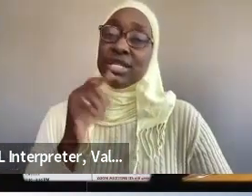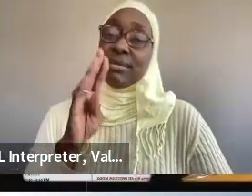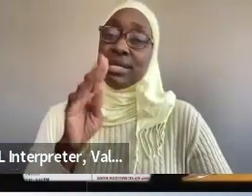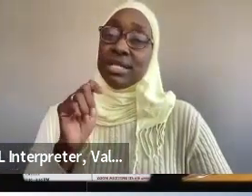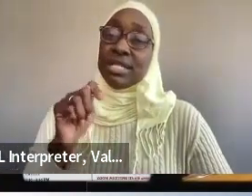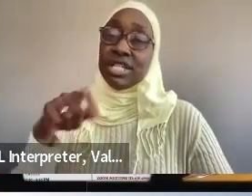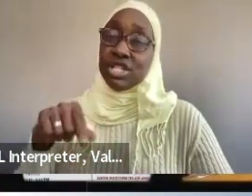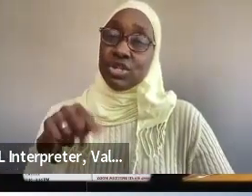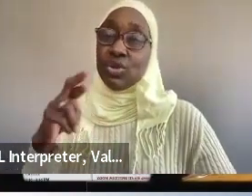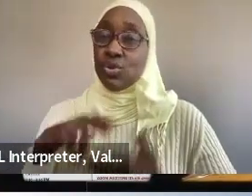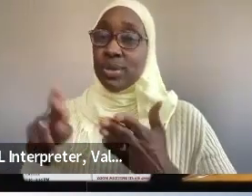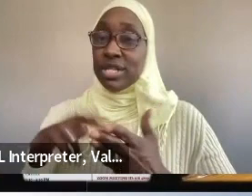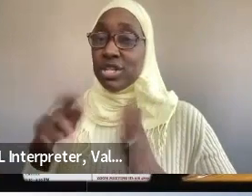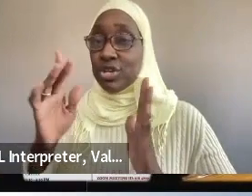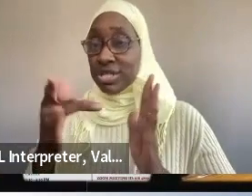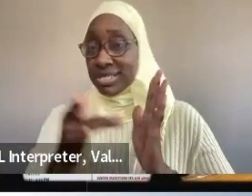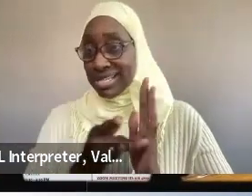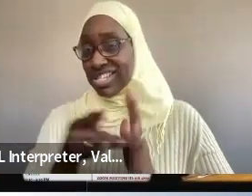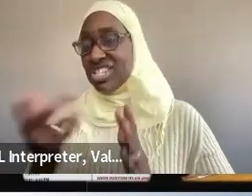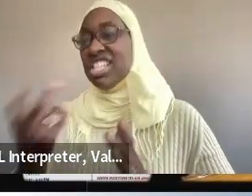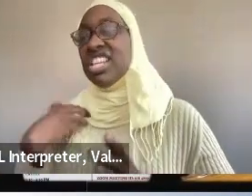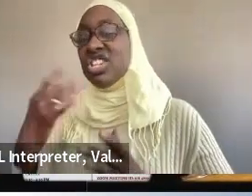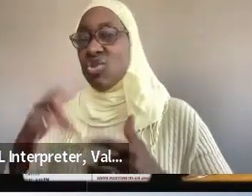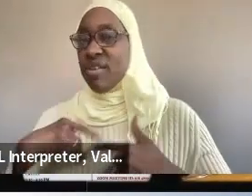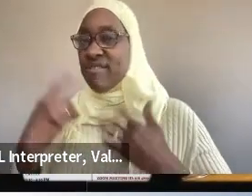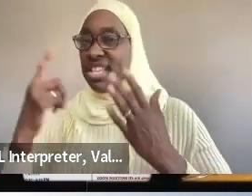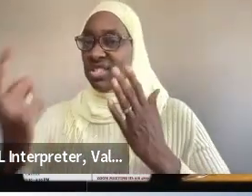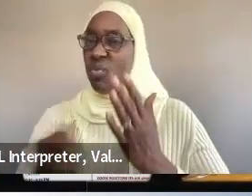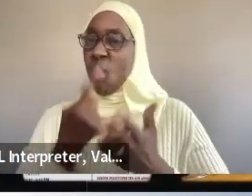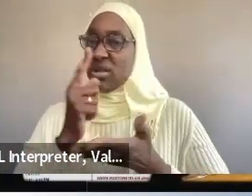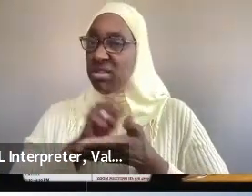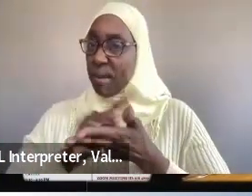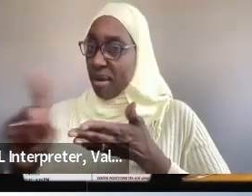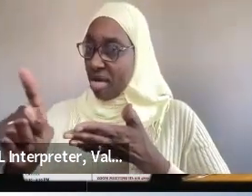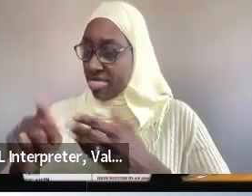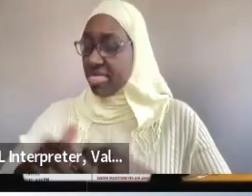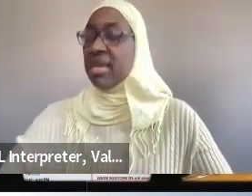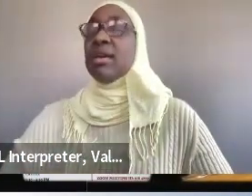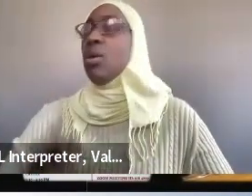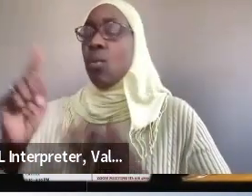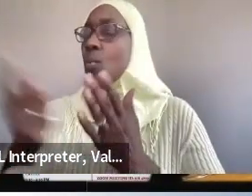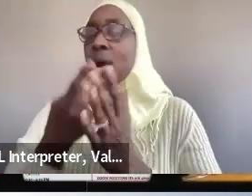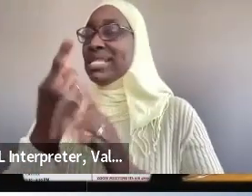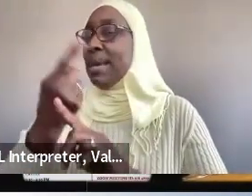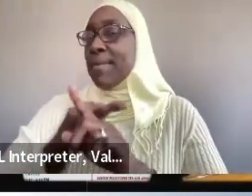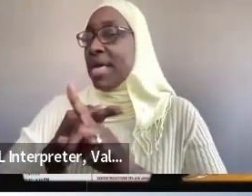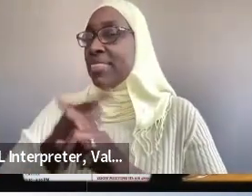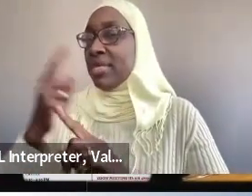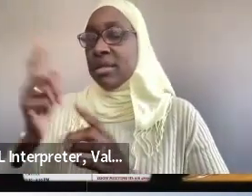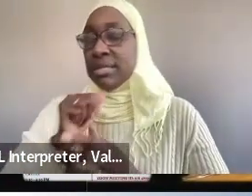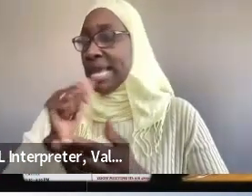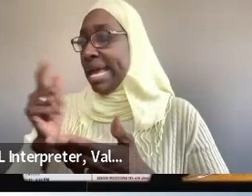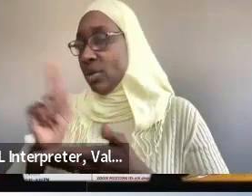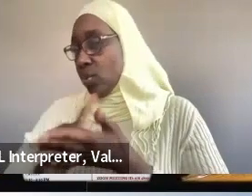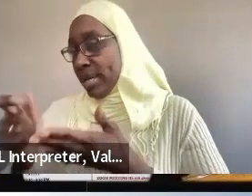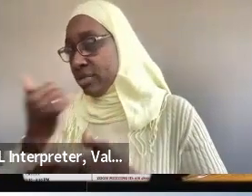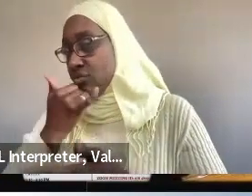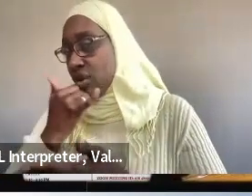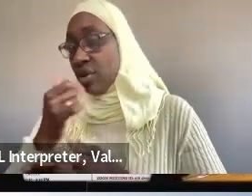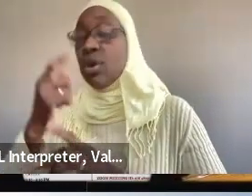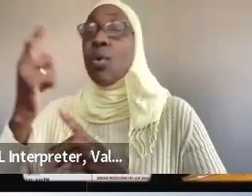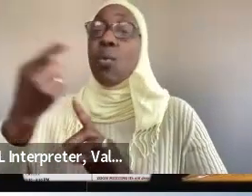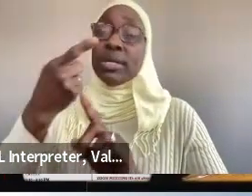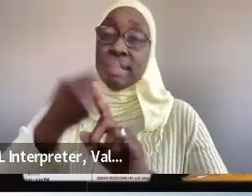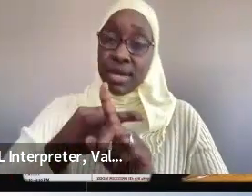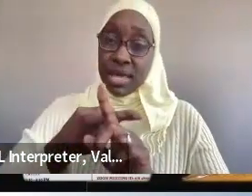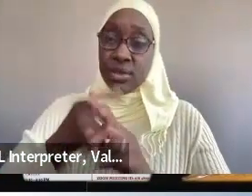called OWAMs, which are one weekday a month, I think it's for. So we've collaborated with them on some of those events in the past, which